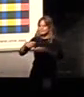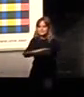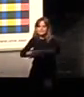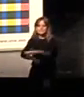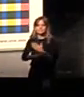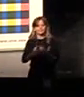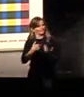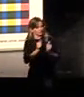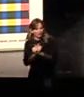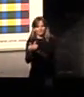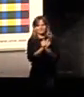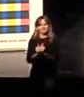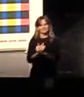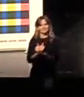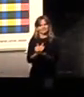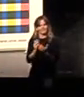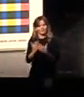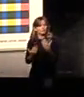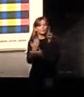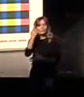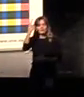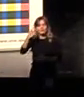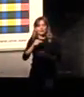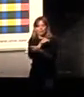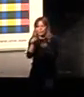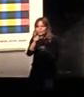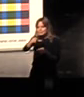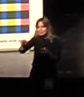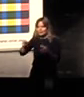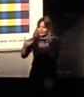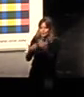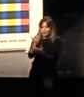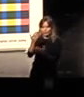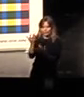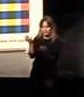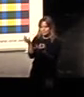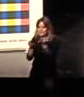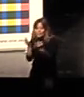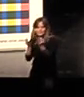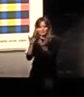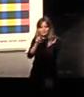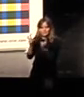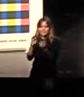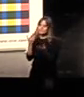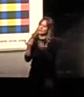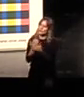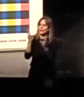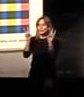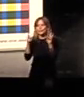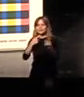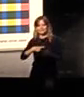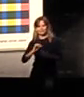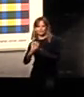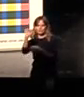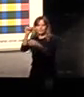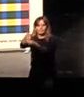solidarity and the people de nieuw politiek als object de nieuws citizenship lief